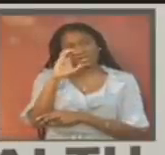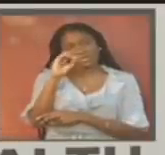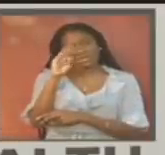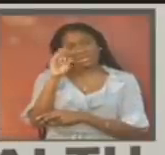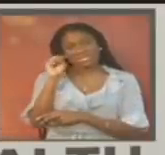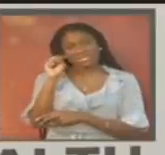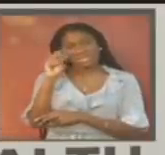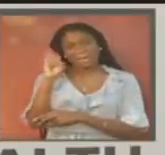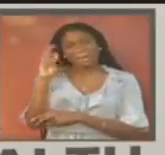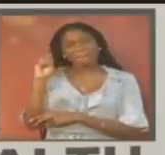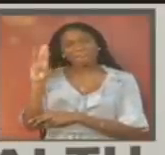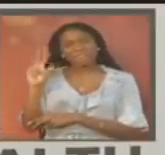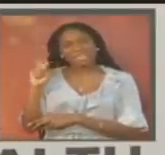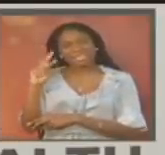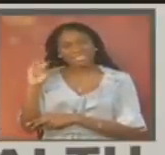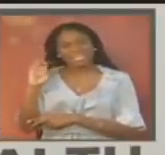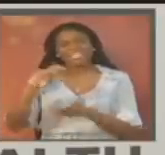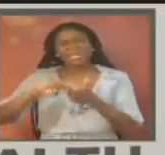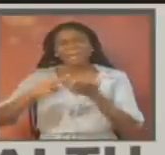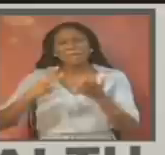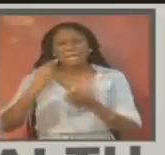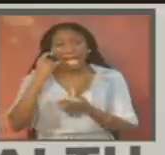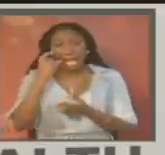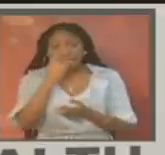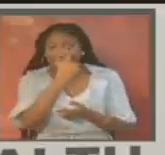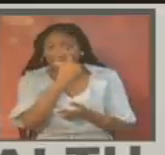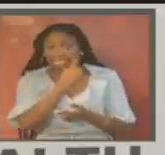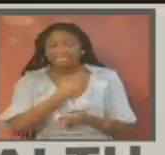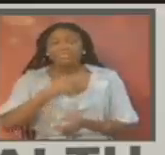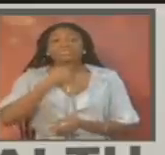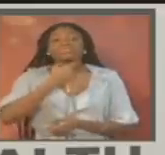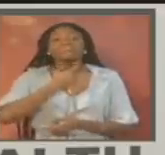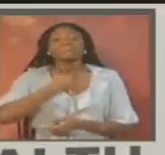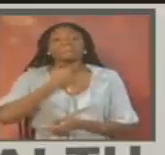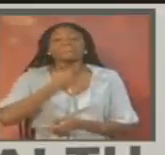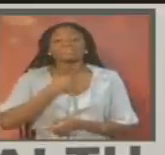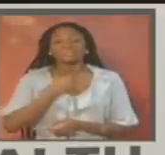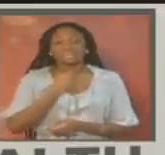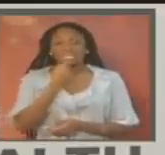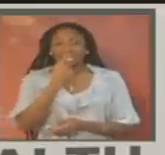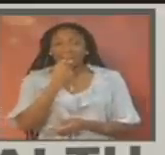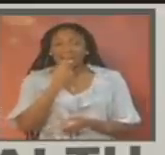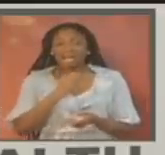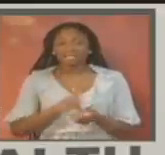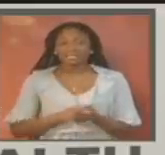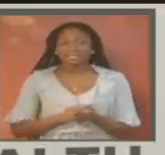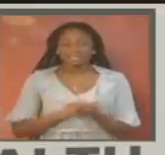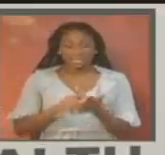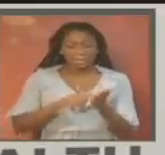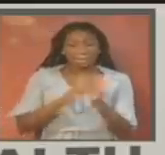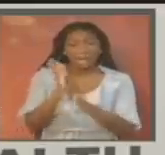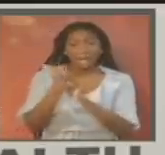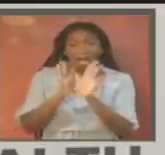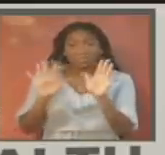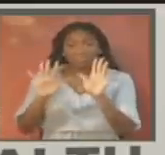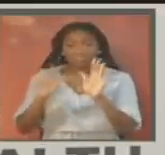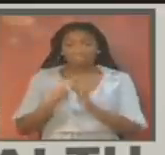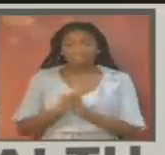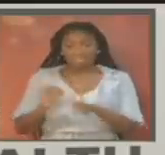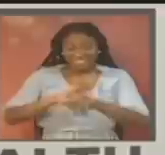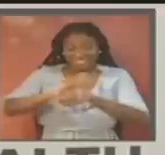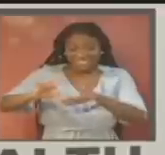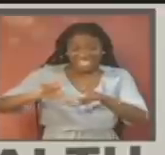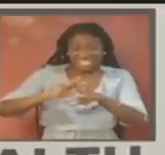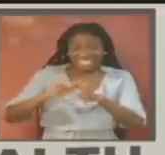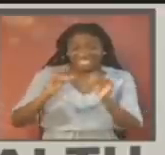red throat, red lips, red tongue, red palms, red soles of your feet, and also at the tips you'll